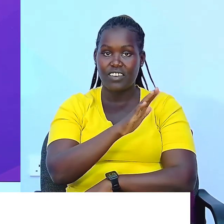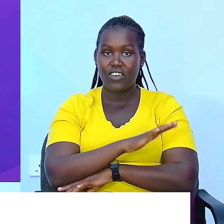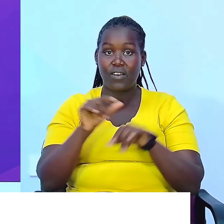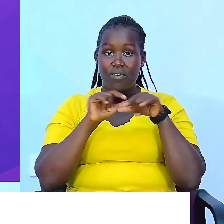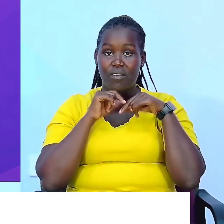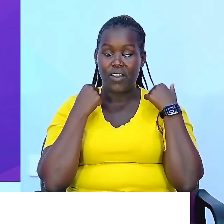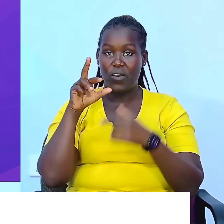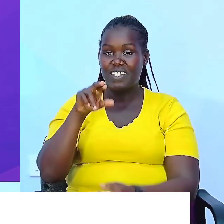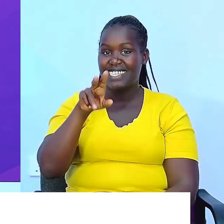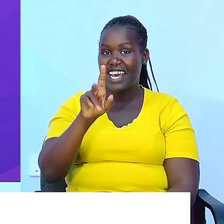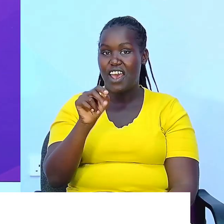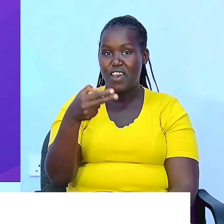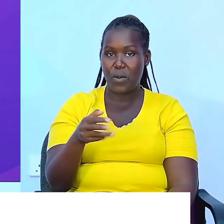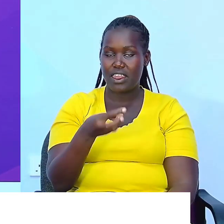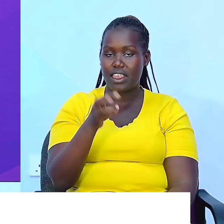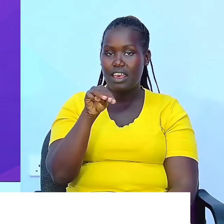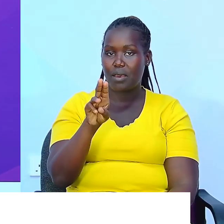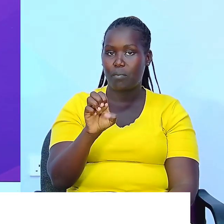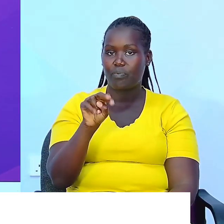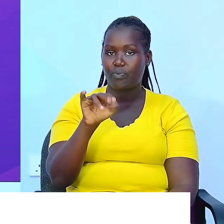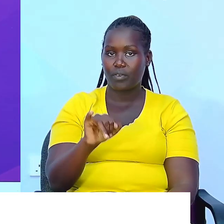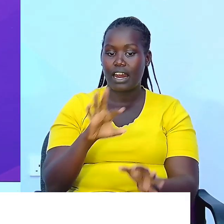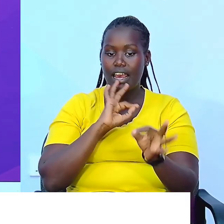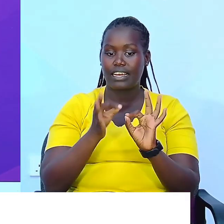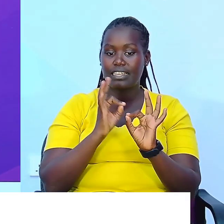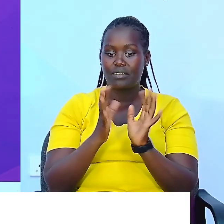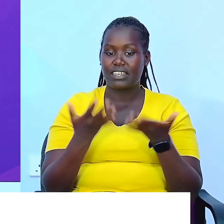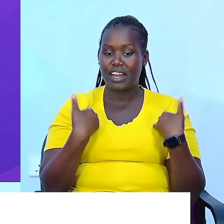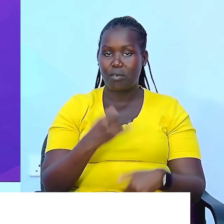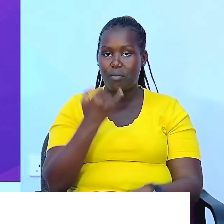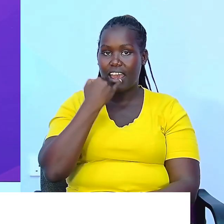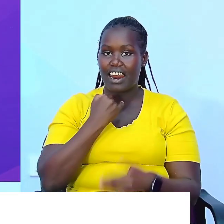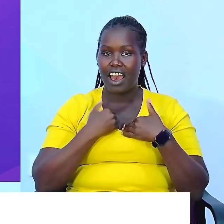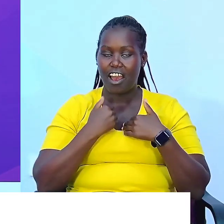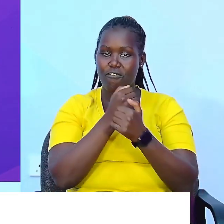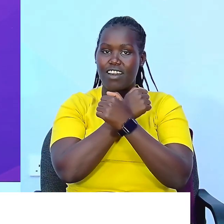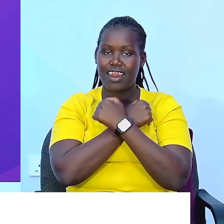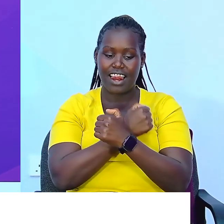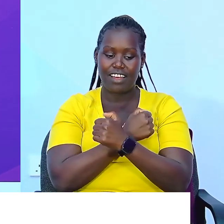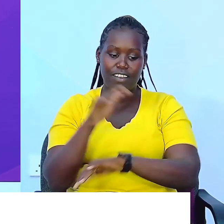host, Ruth Mwene, and our sign language interpreter, Irene Chebiwot. Have a lovely evening.